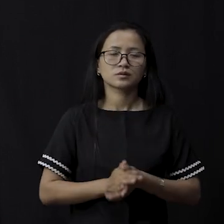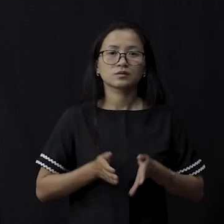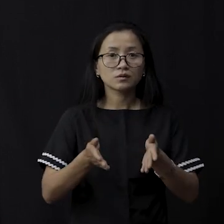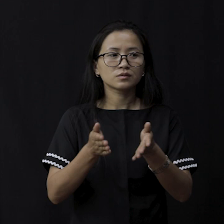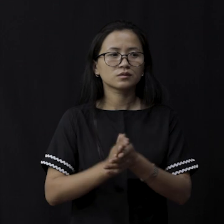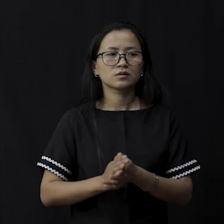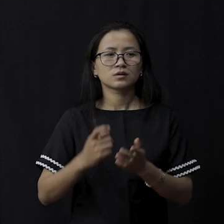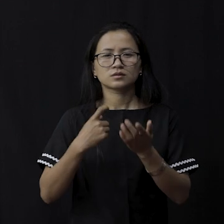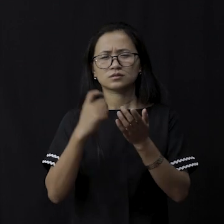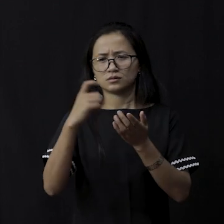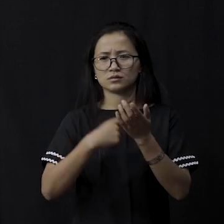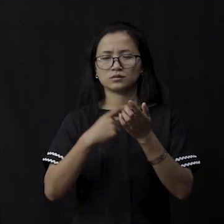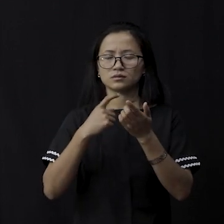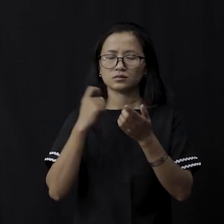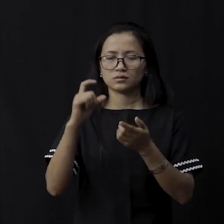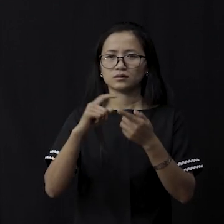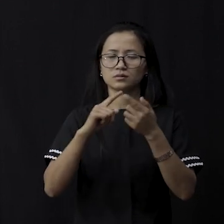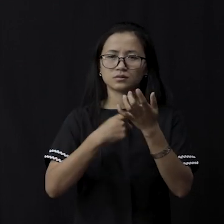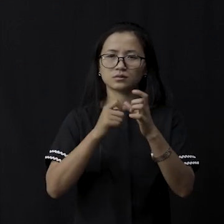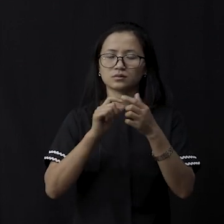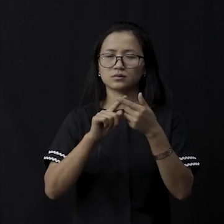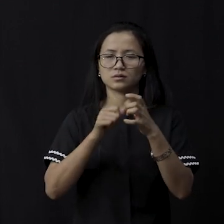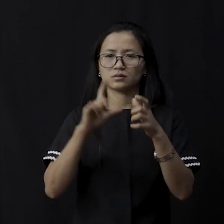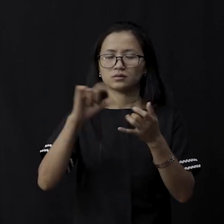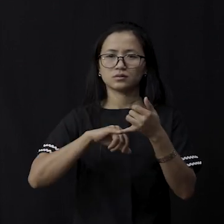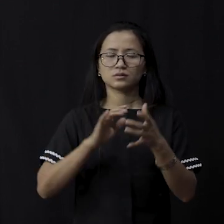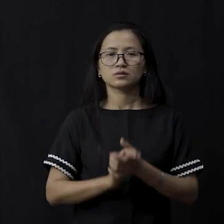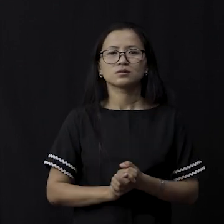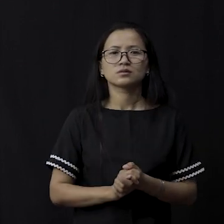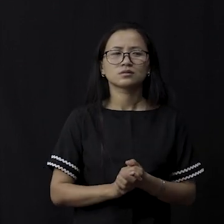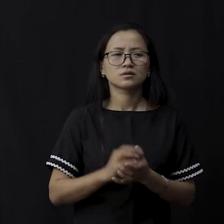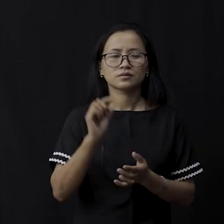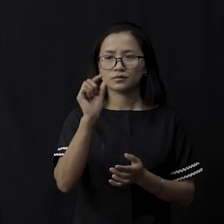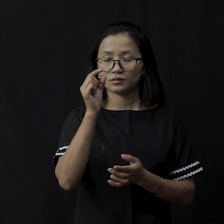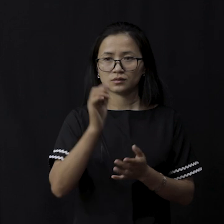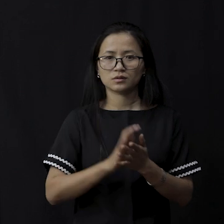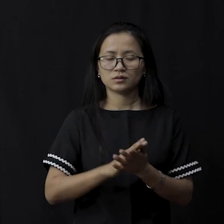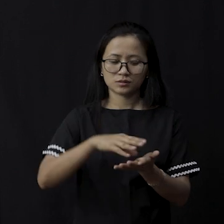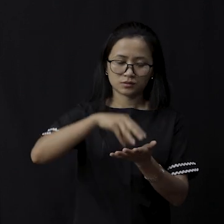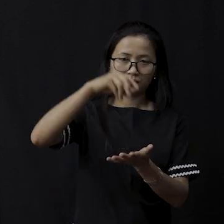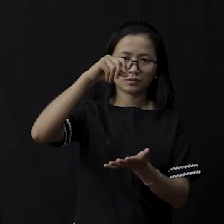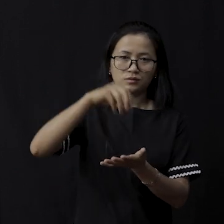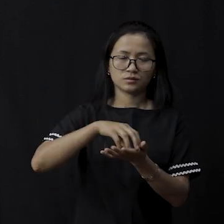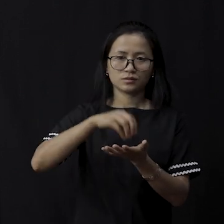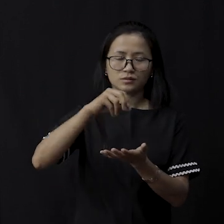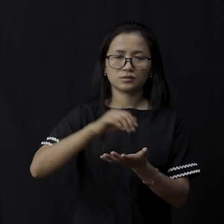is cereals. From cereals. So what are cereals, children? Cereals consist of the